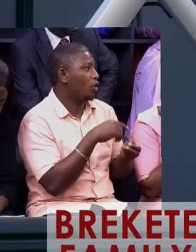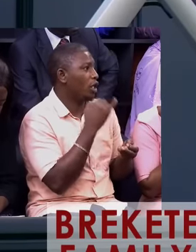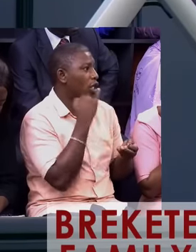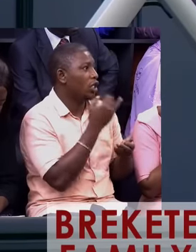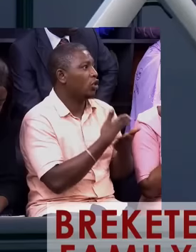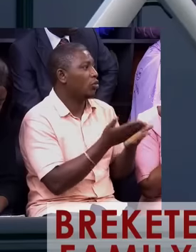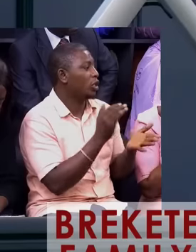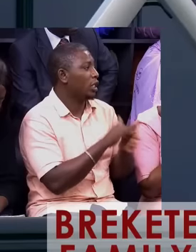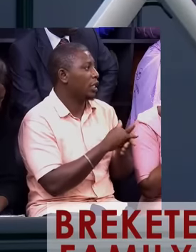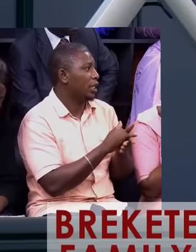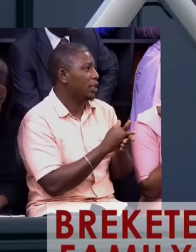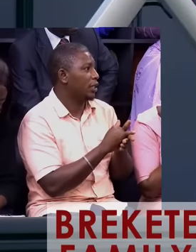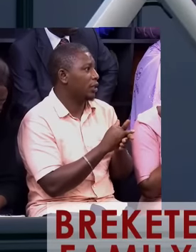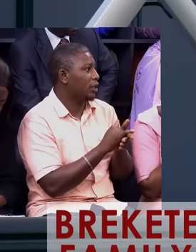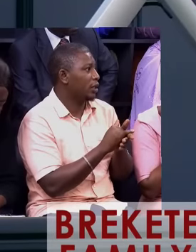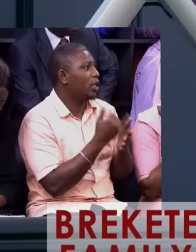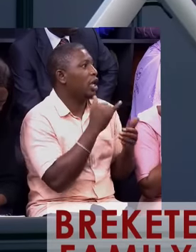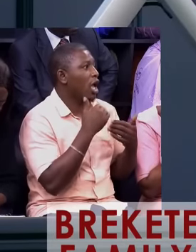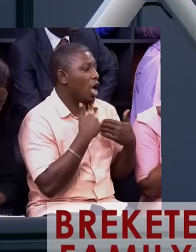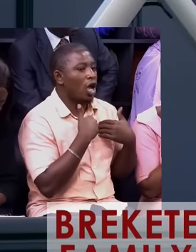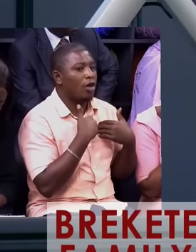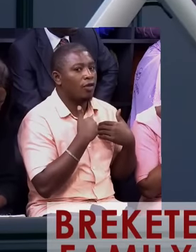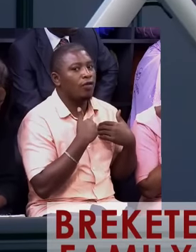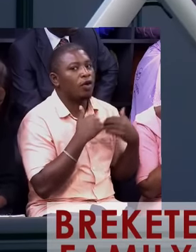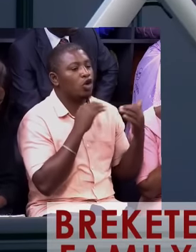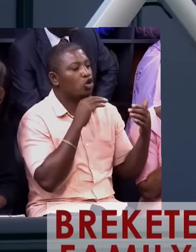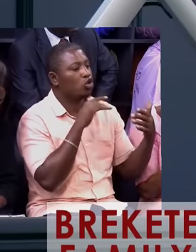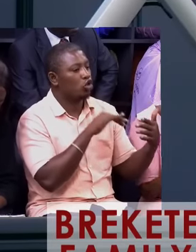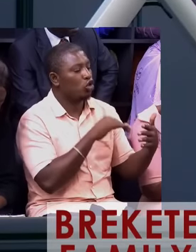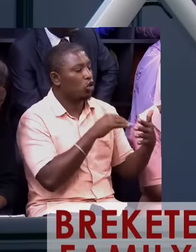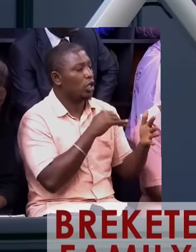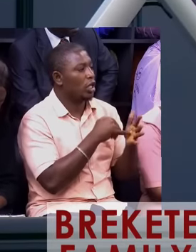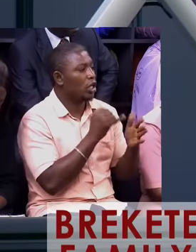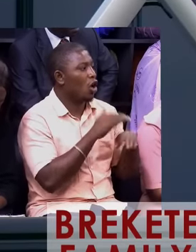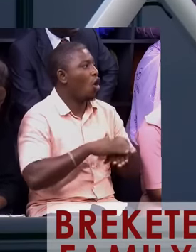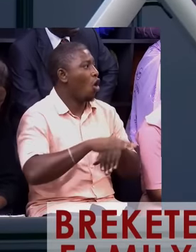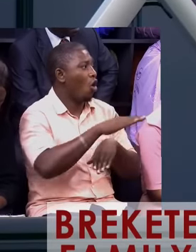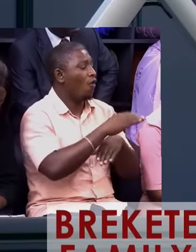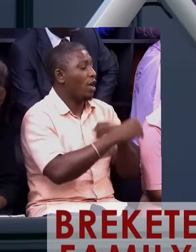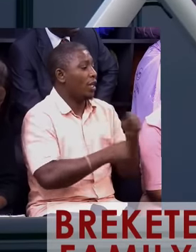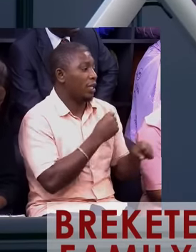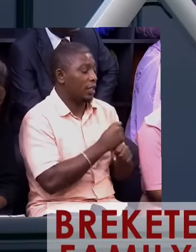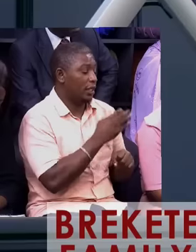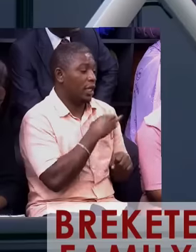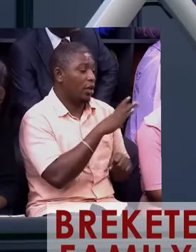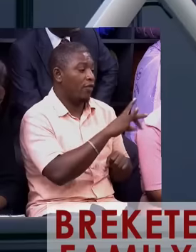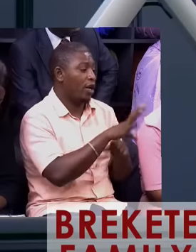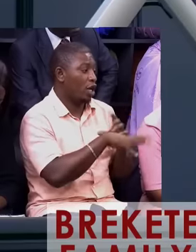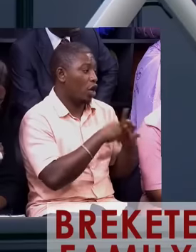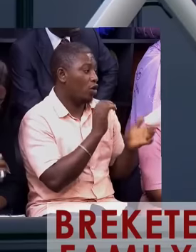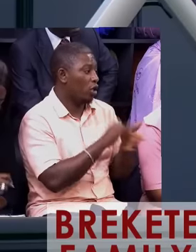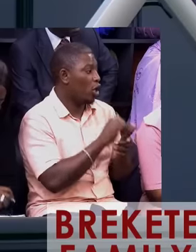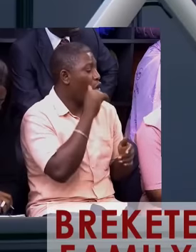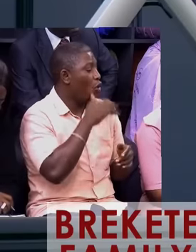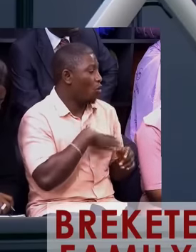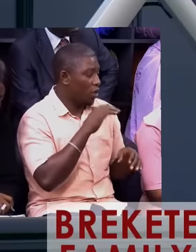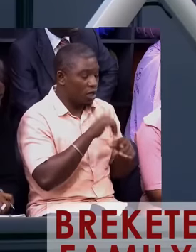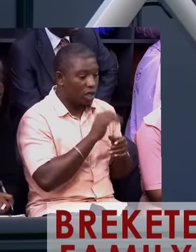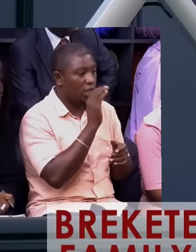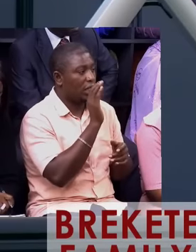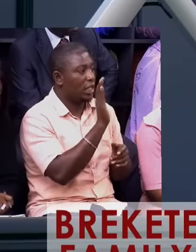something when they don't do study over the years and they discover say women in their